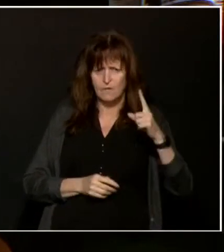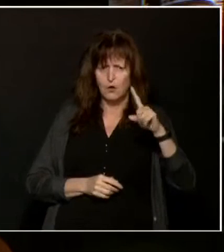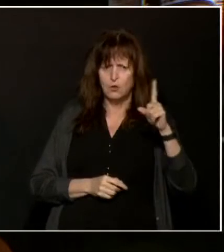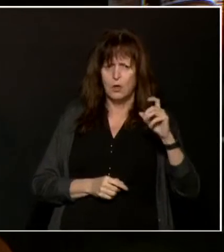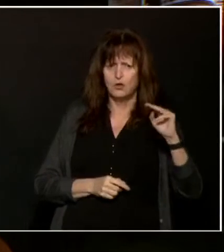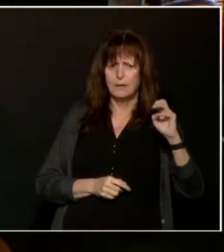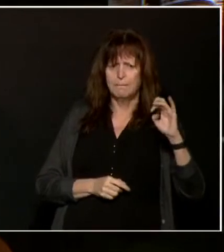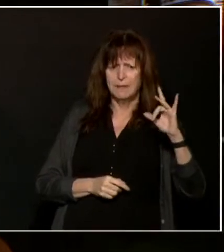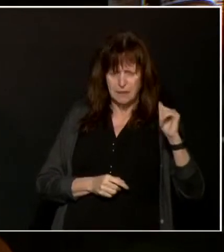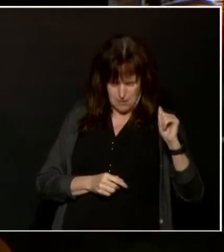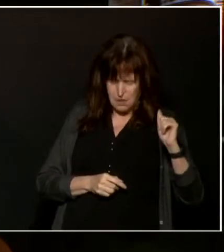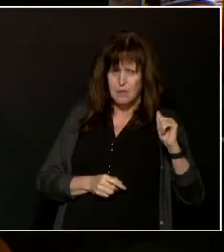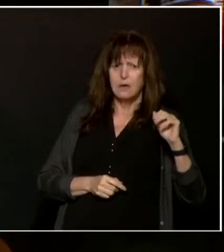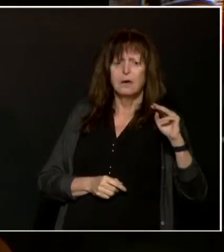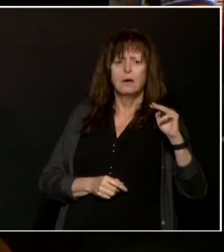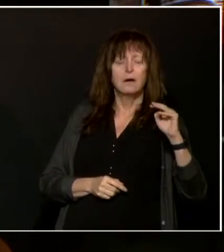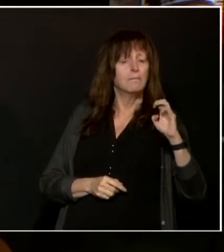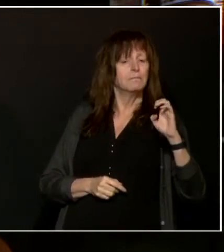Woodard, Global News.